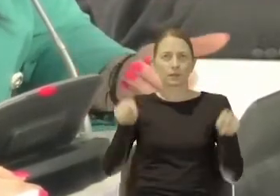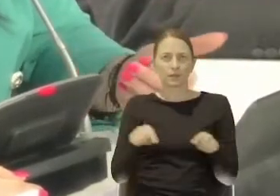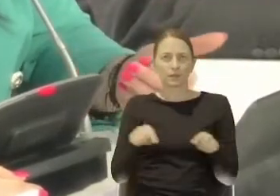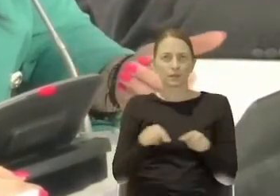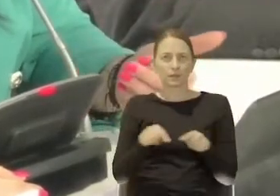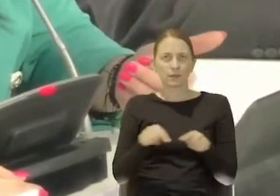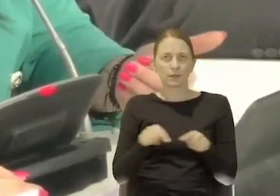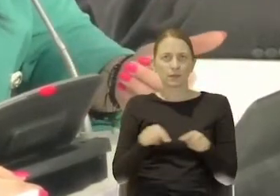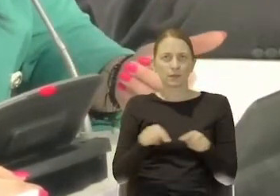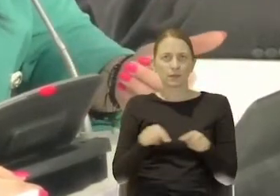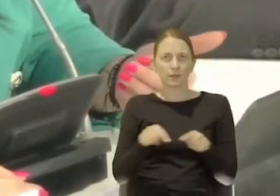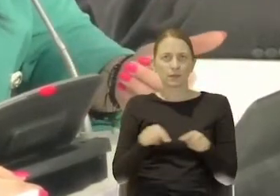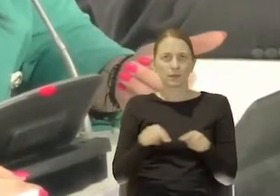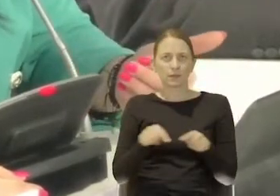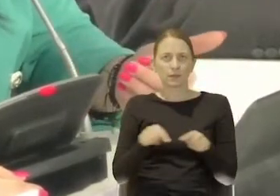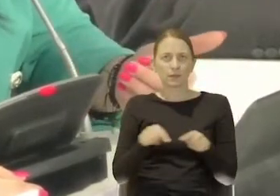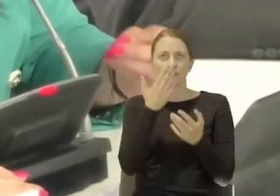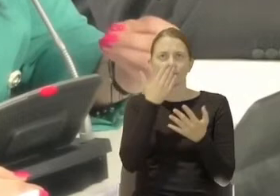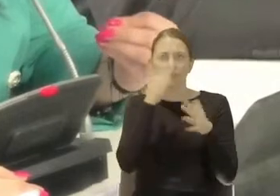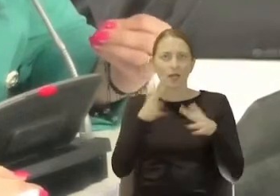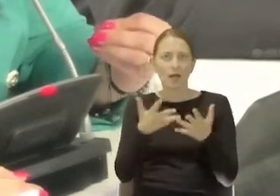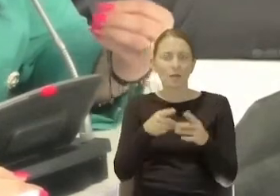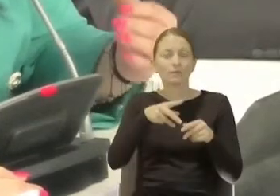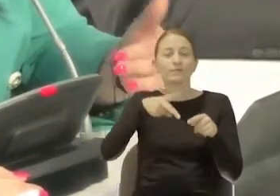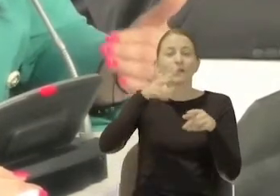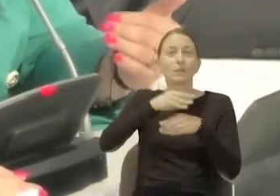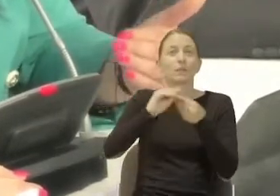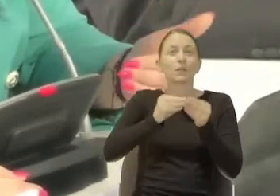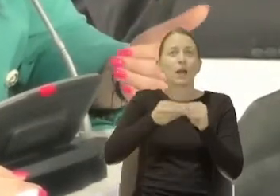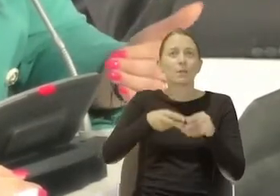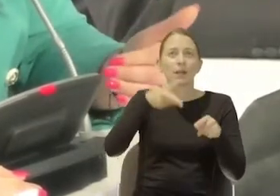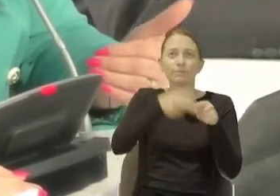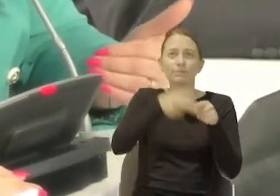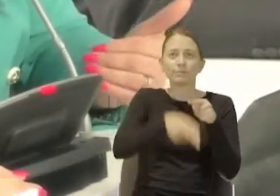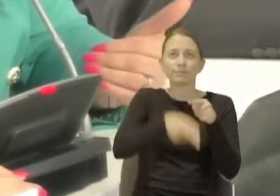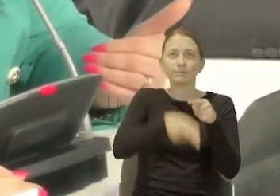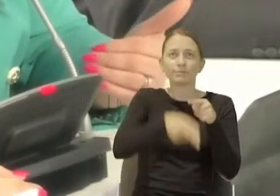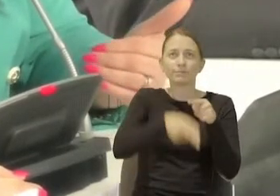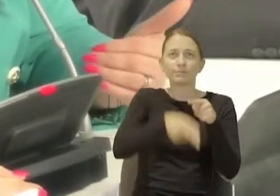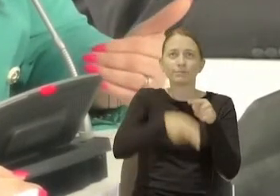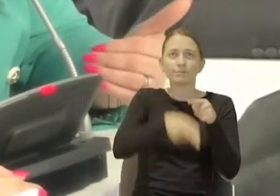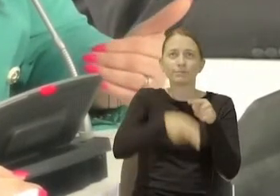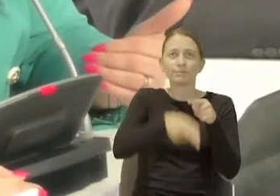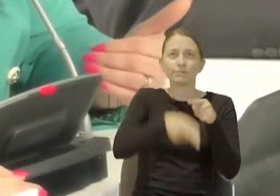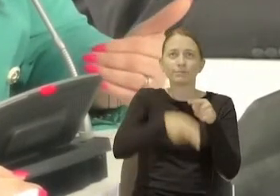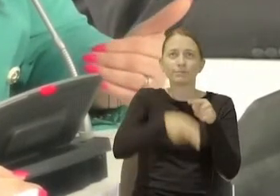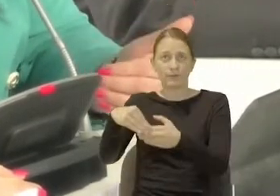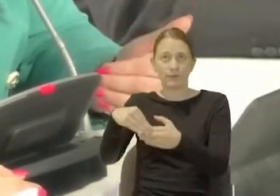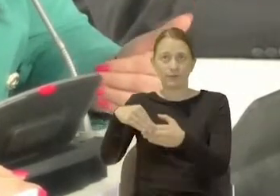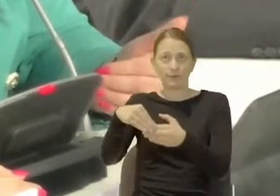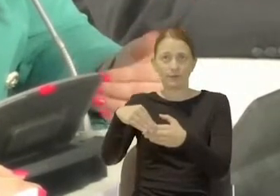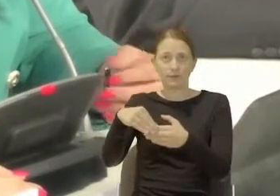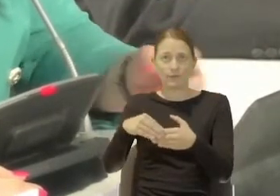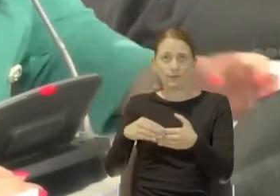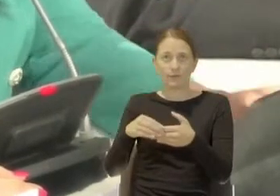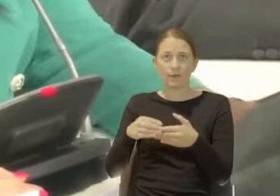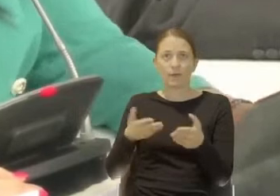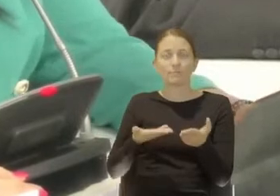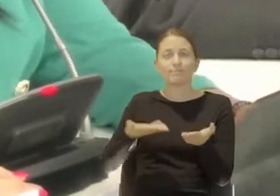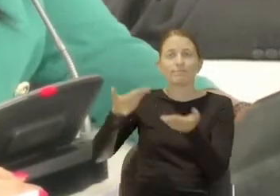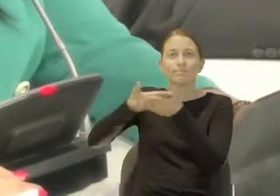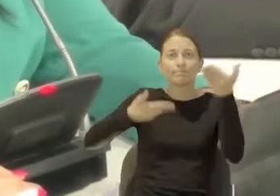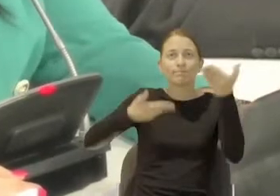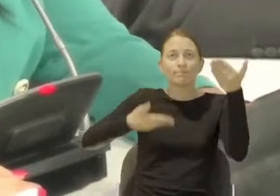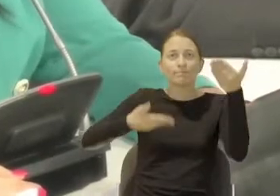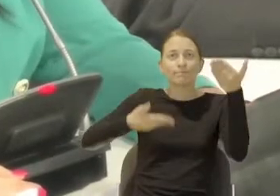enable cities to implement the proposed measure in the adaptation plan.